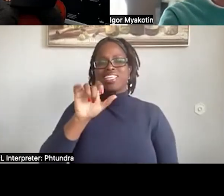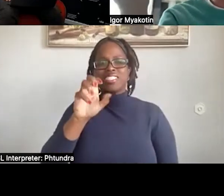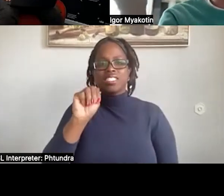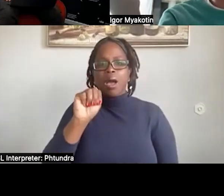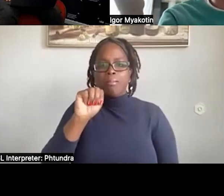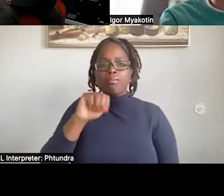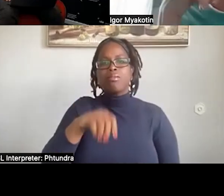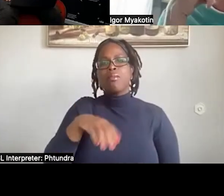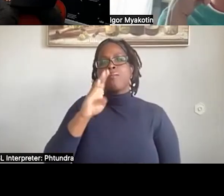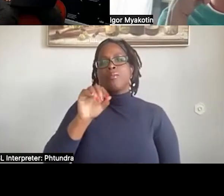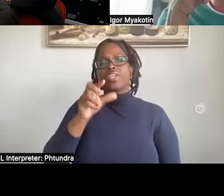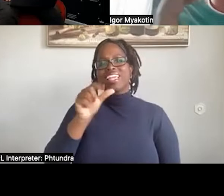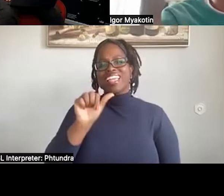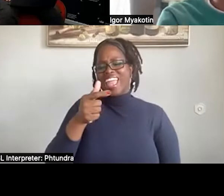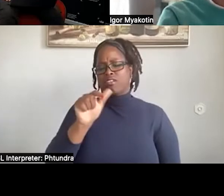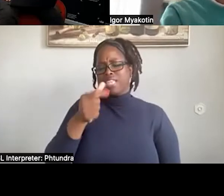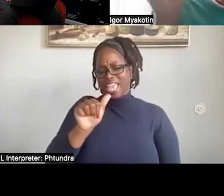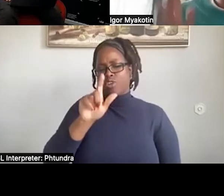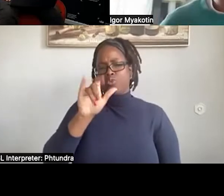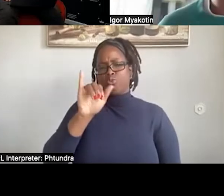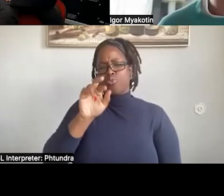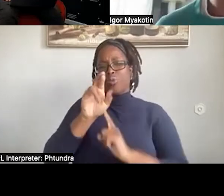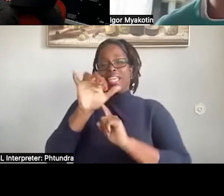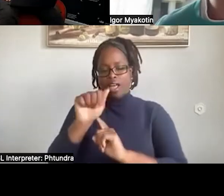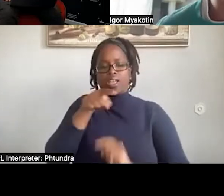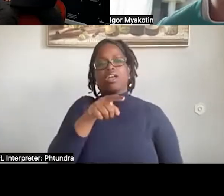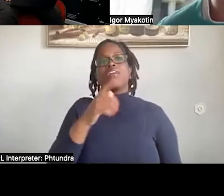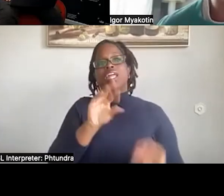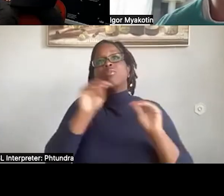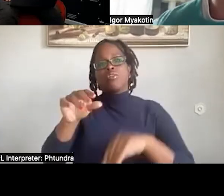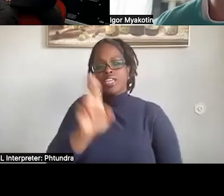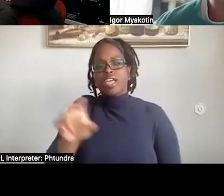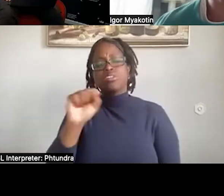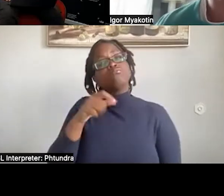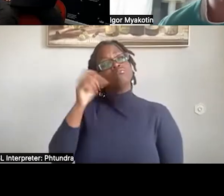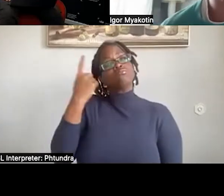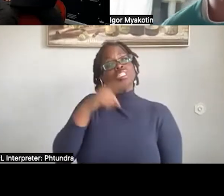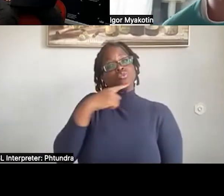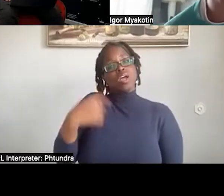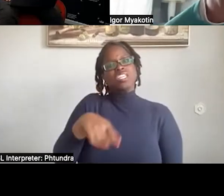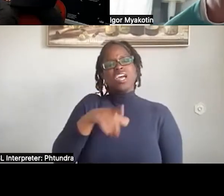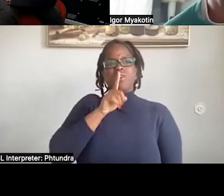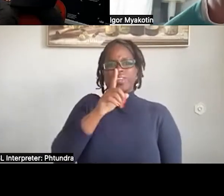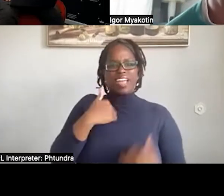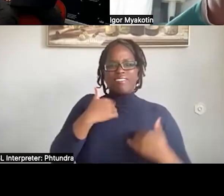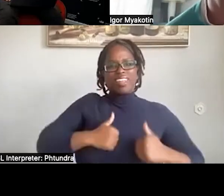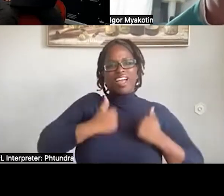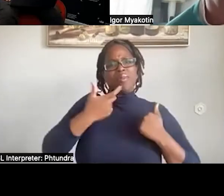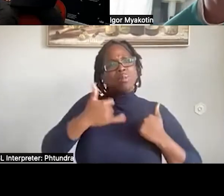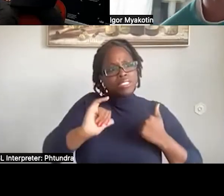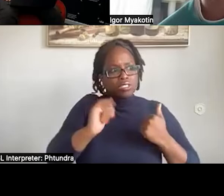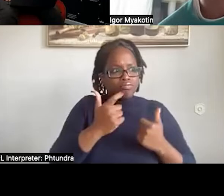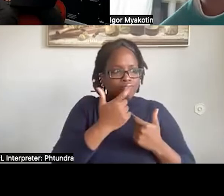as a gay person. I knew I couldn't have a life in Russia, but I was still interested in stories about Russia.